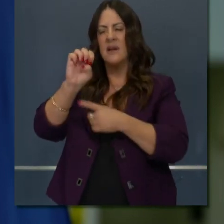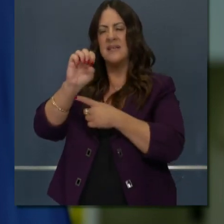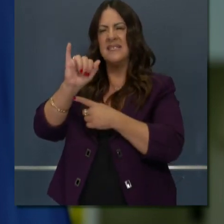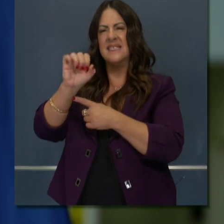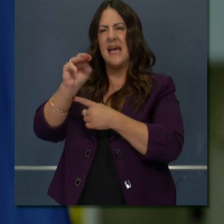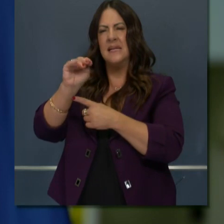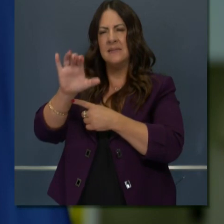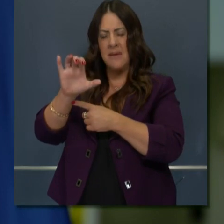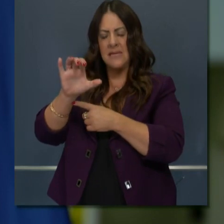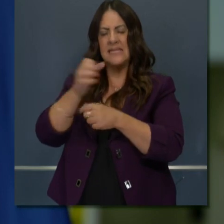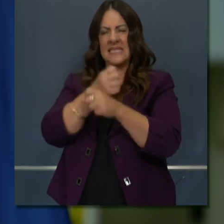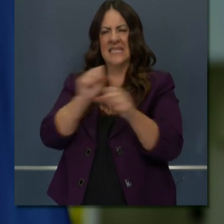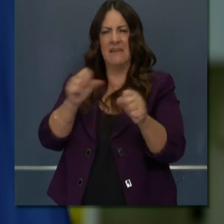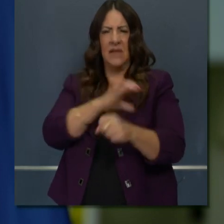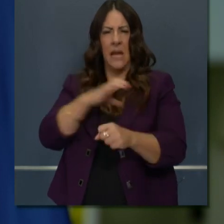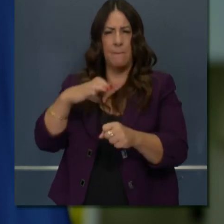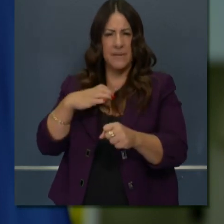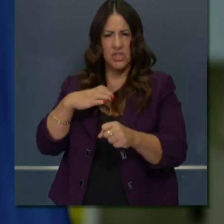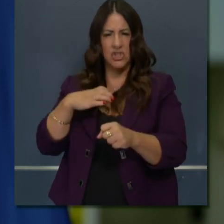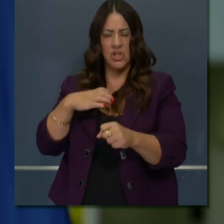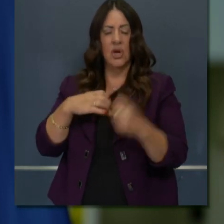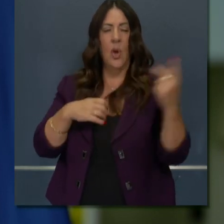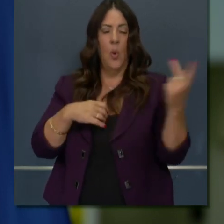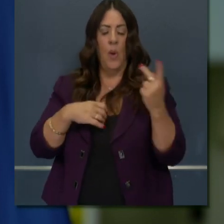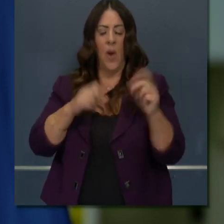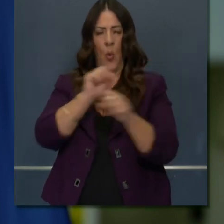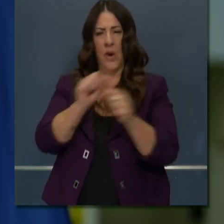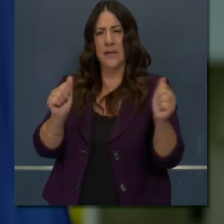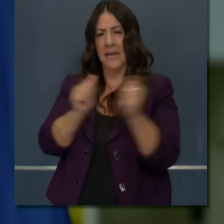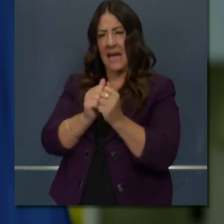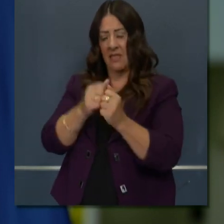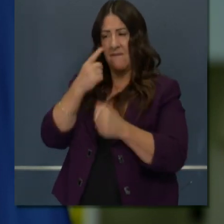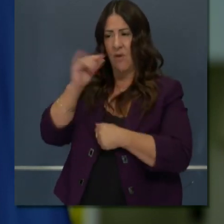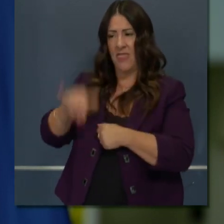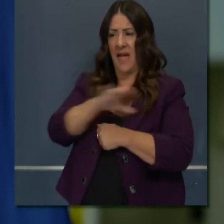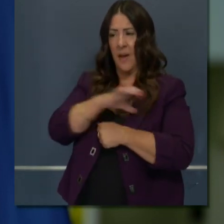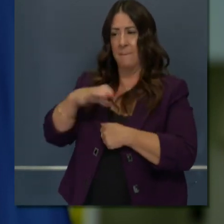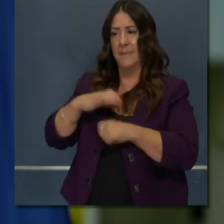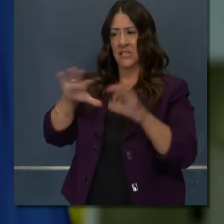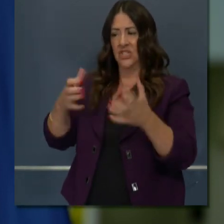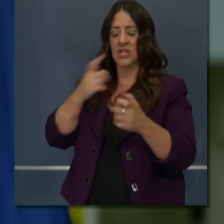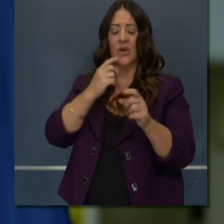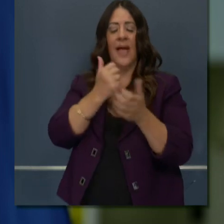work closely with Dick and the Commission, again, to make sure that everybody is ready for earthquake events.